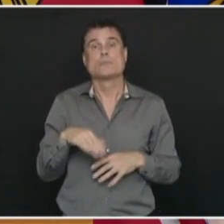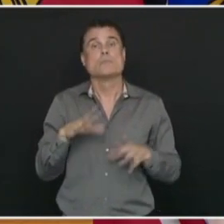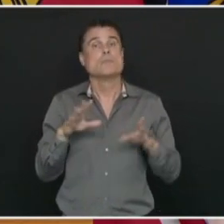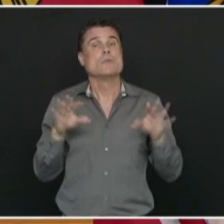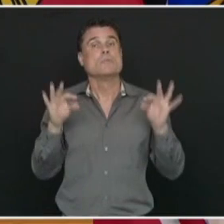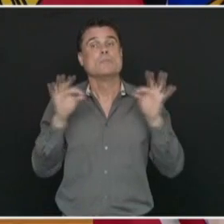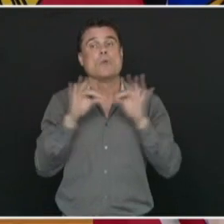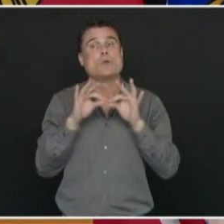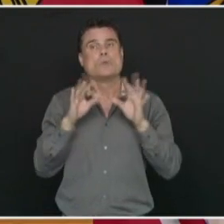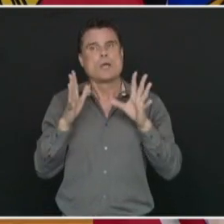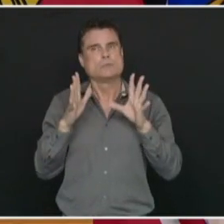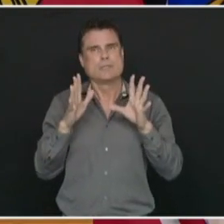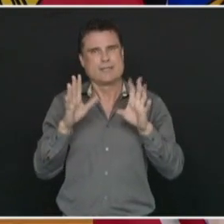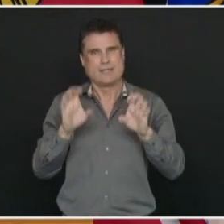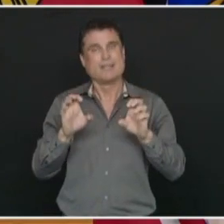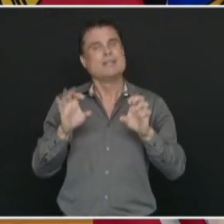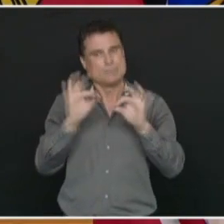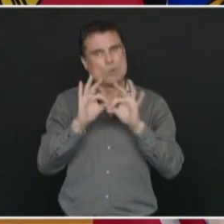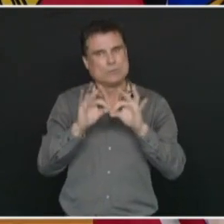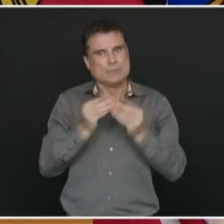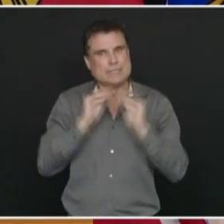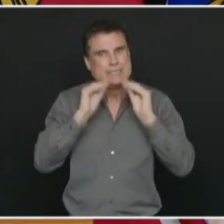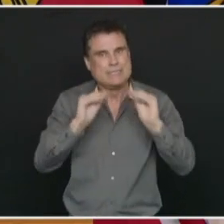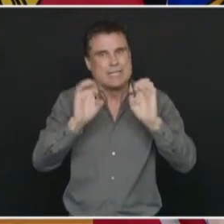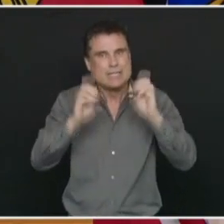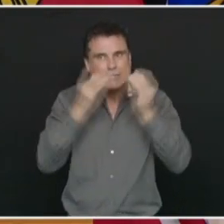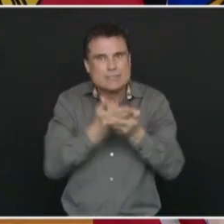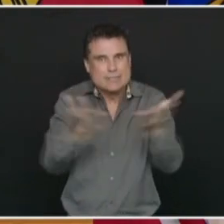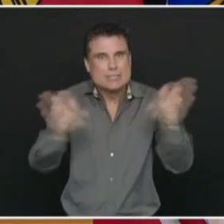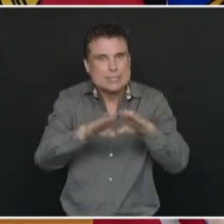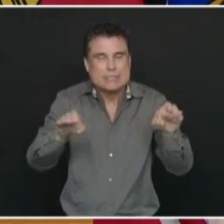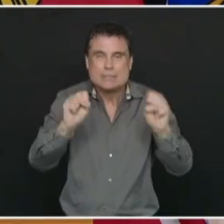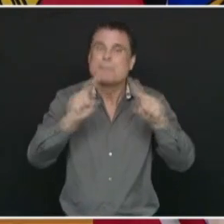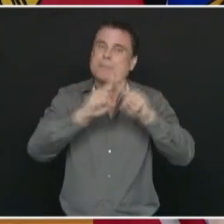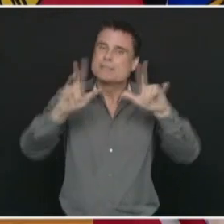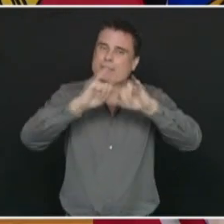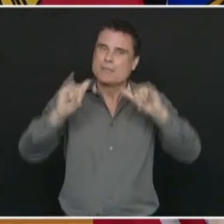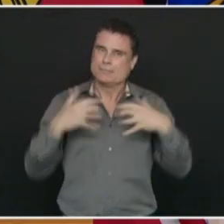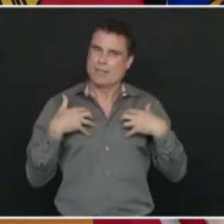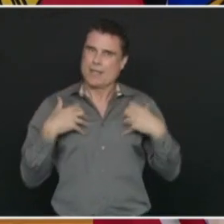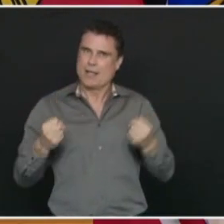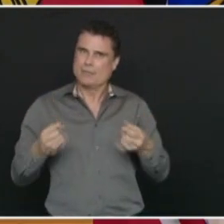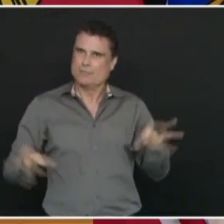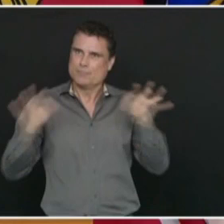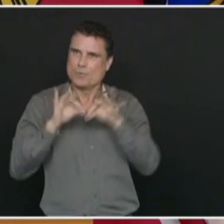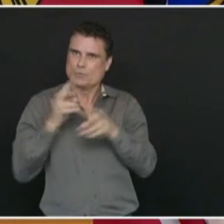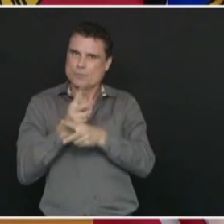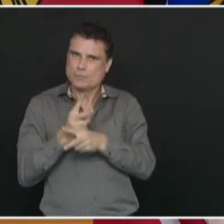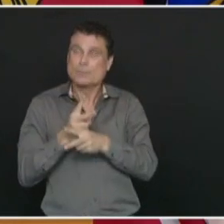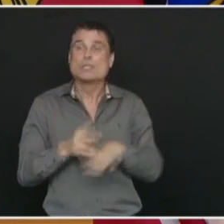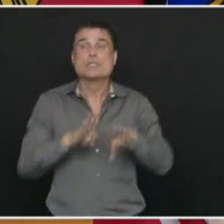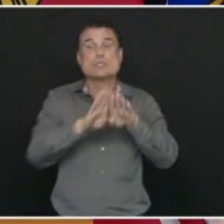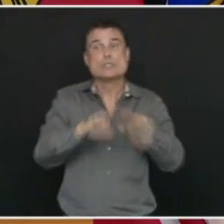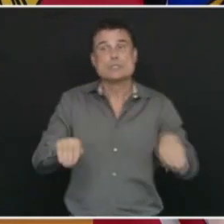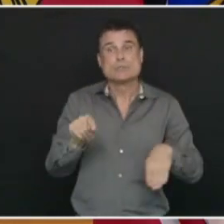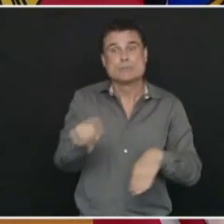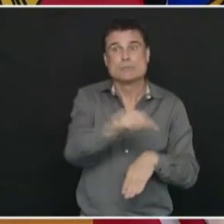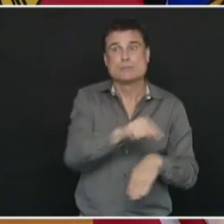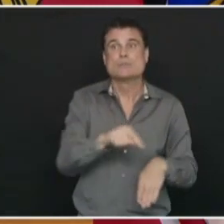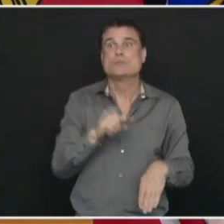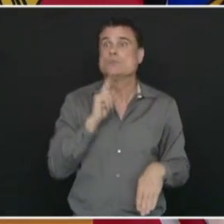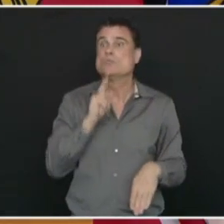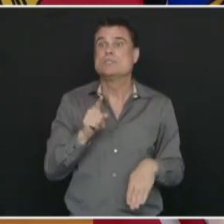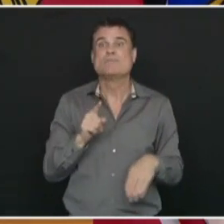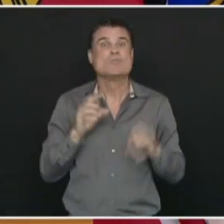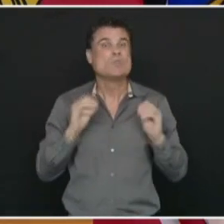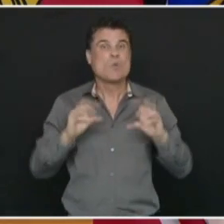gov.bc.ca/PHO guidance. And our last question today comes from Nick Johansson with Castanet. Go ahead, Nick. Hi, Dr. Henry. Can you provide an update